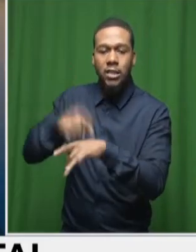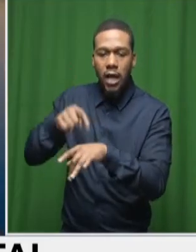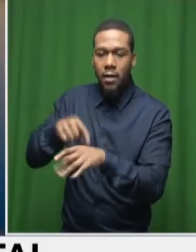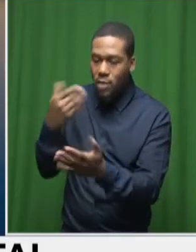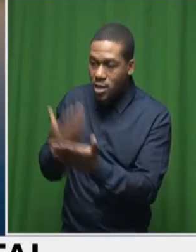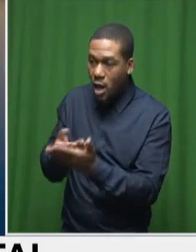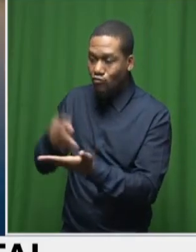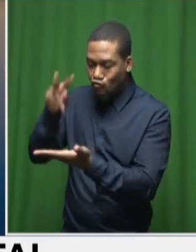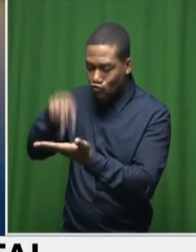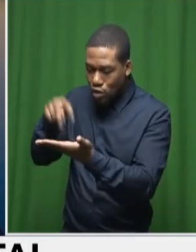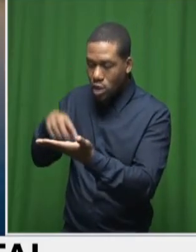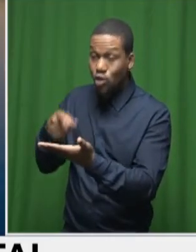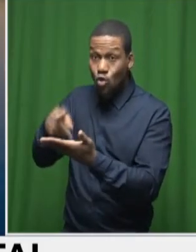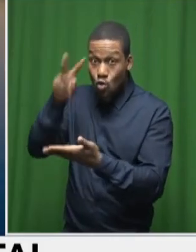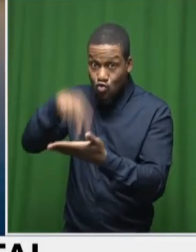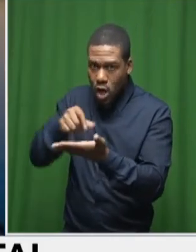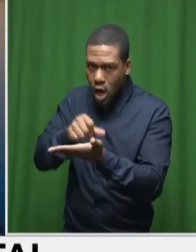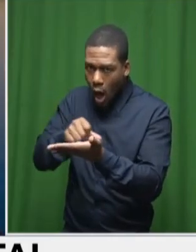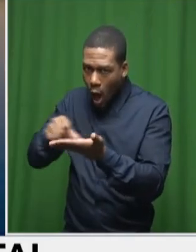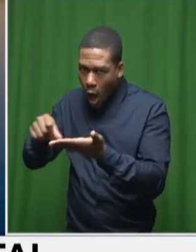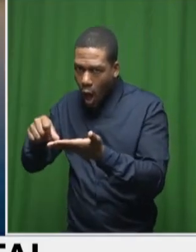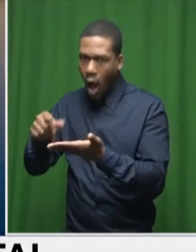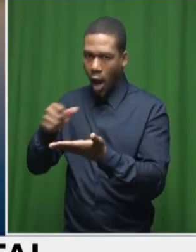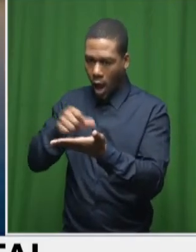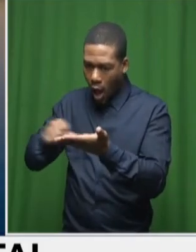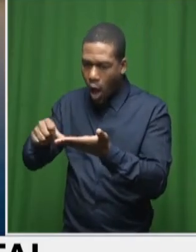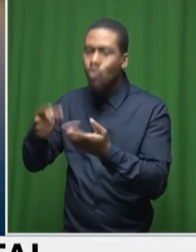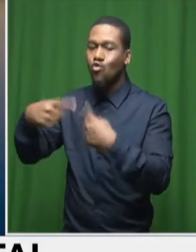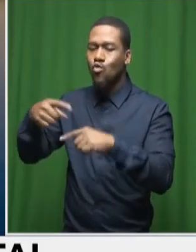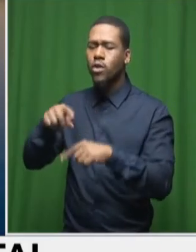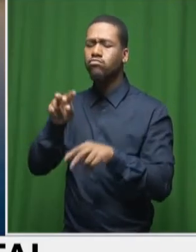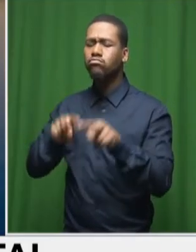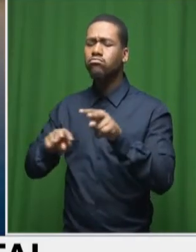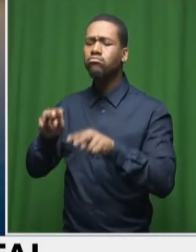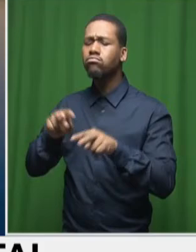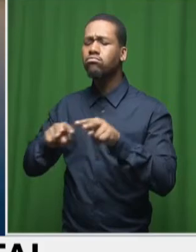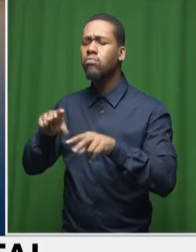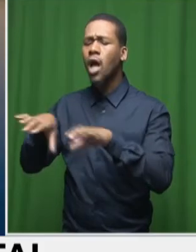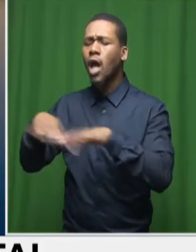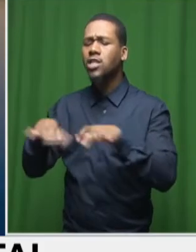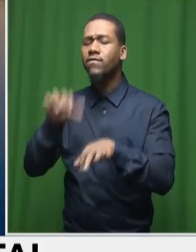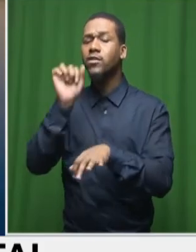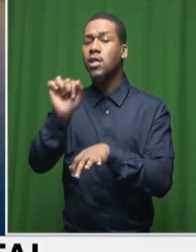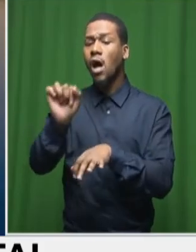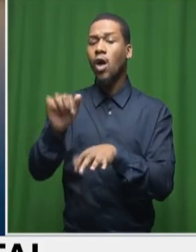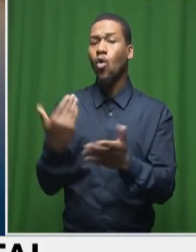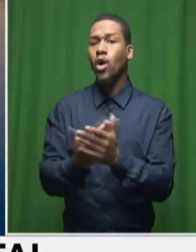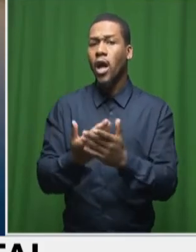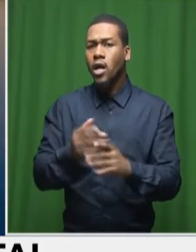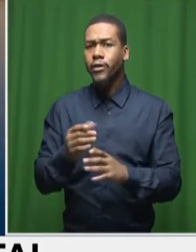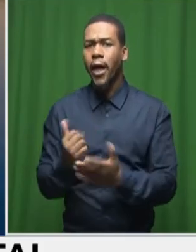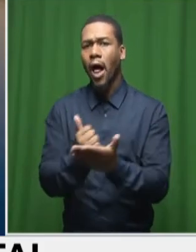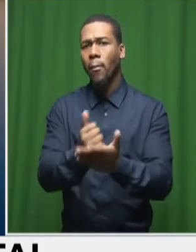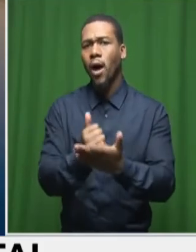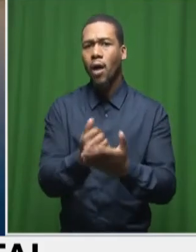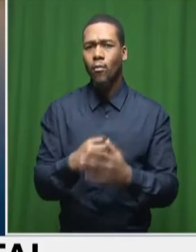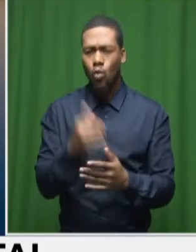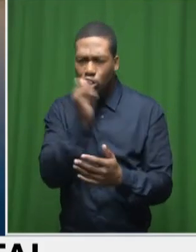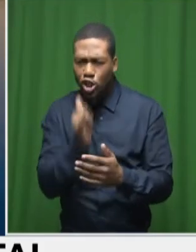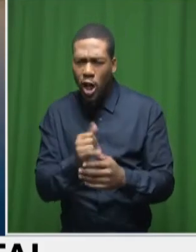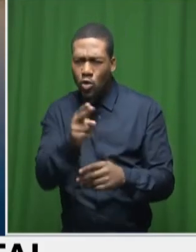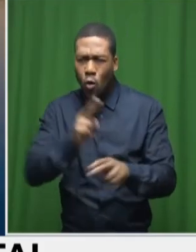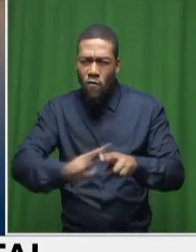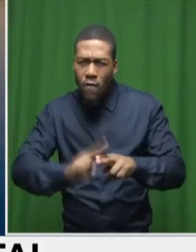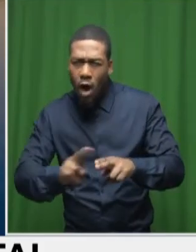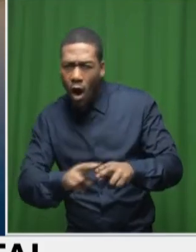all of that, we are able to assist you because we're tracking your activity. We're tracking how fast you're reading, what sections are you doing. But also we